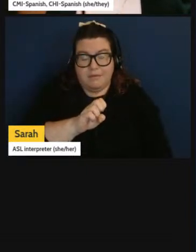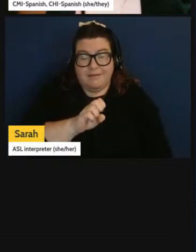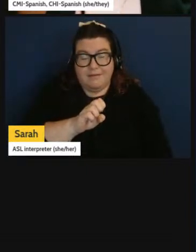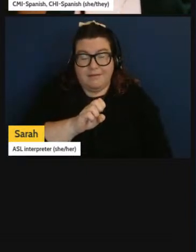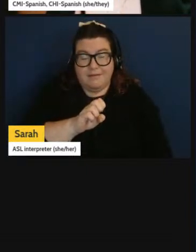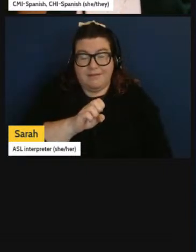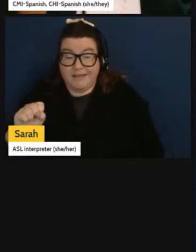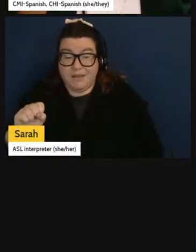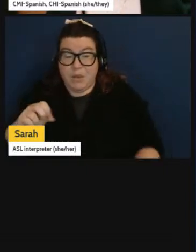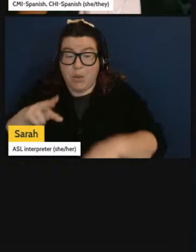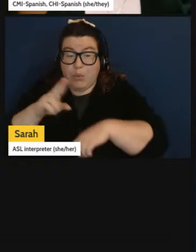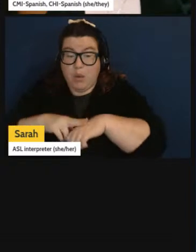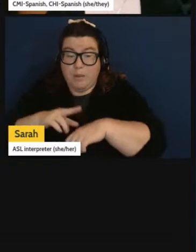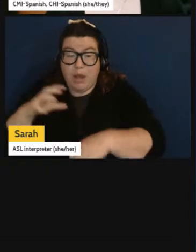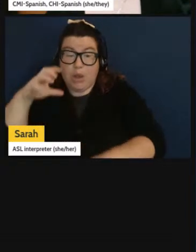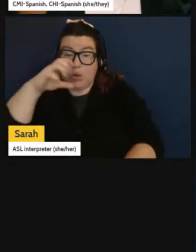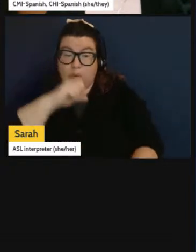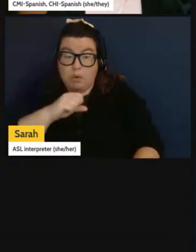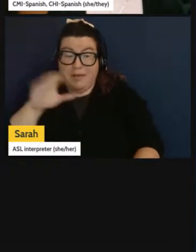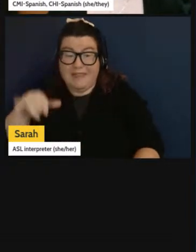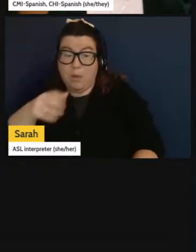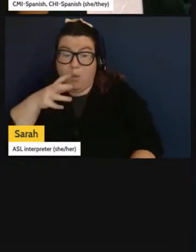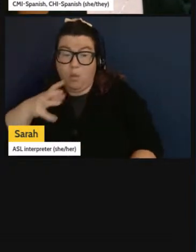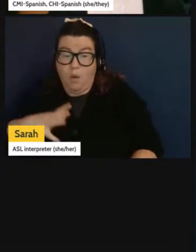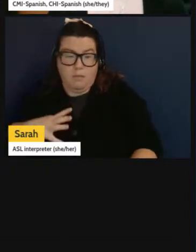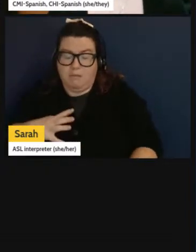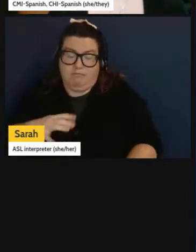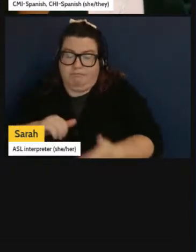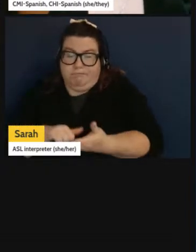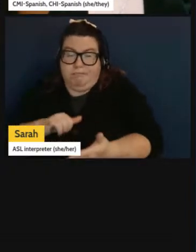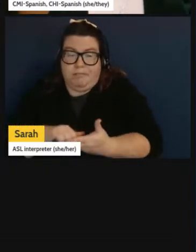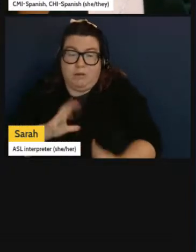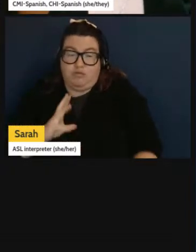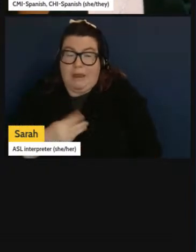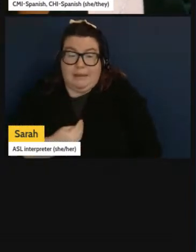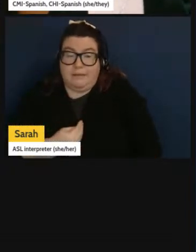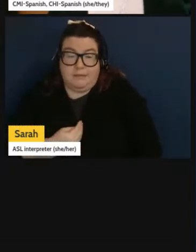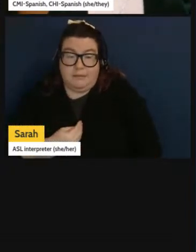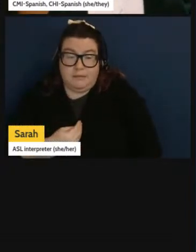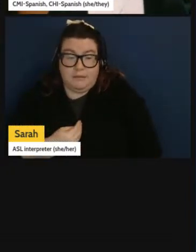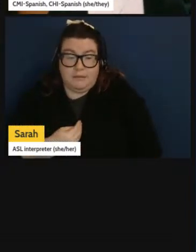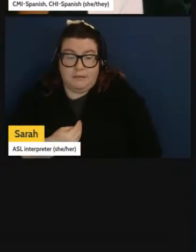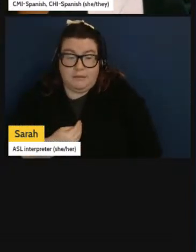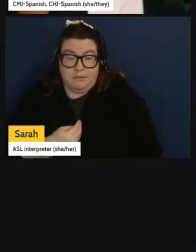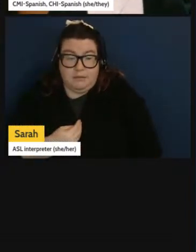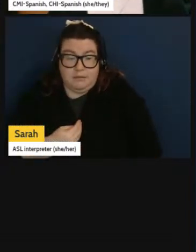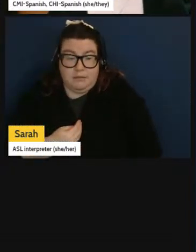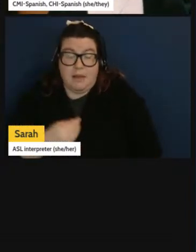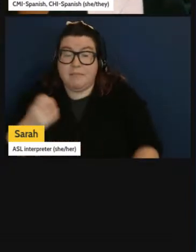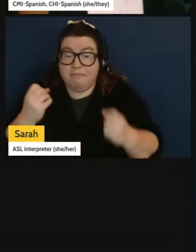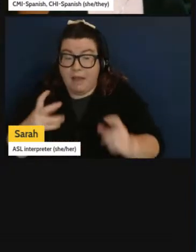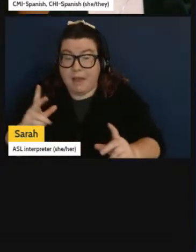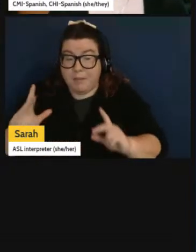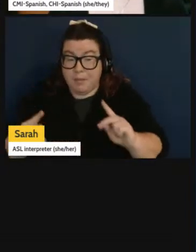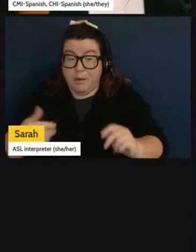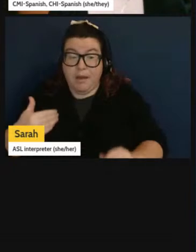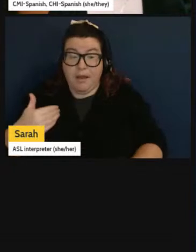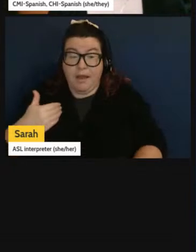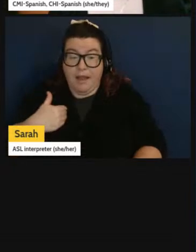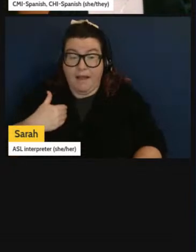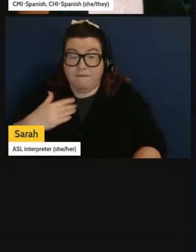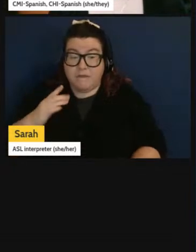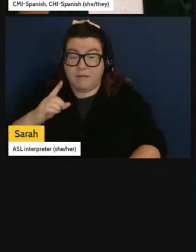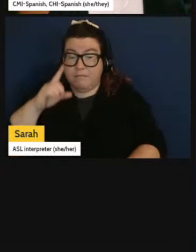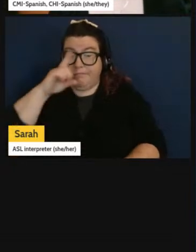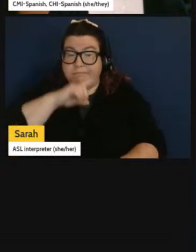Cisnormativity would be assuming that that woman couldn't possibly be trans. A lot of people have this false